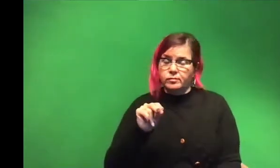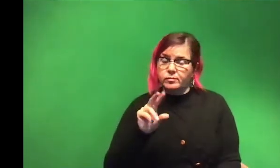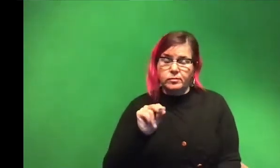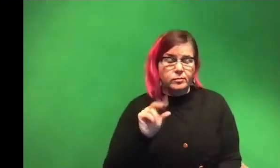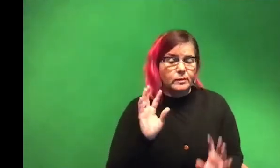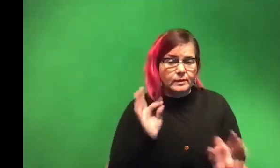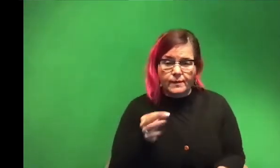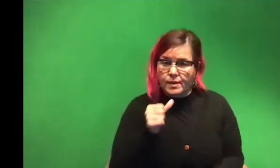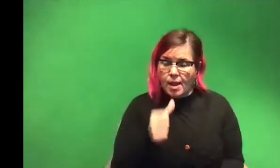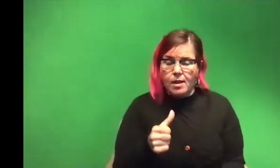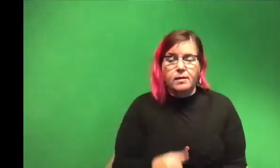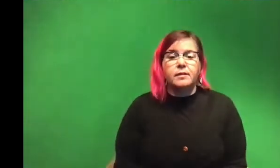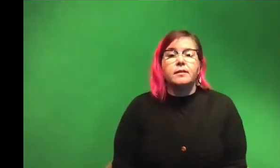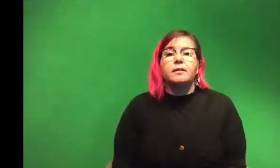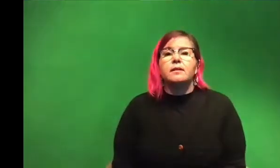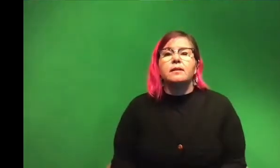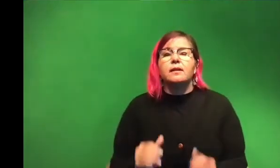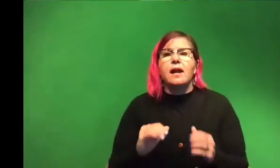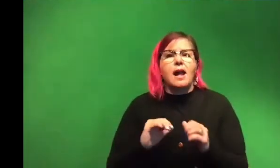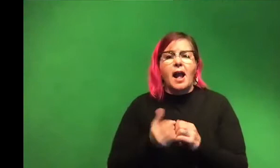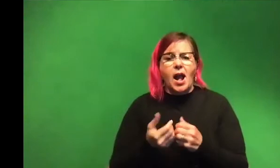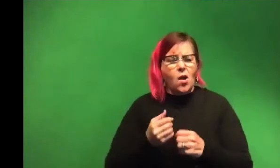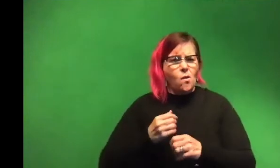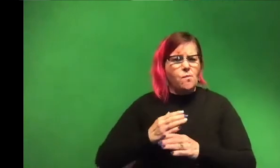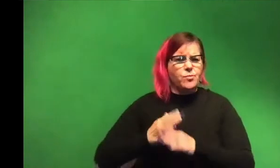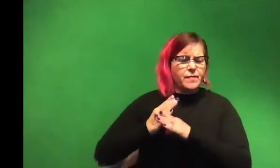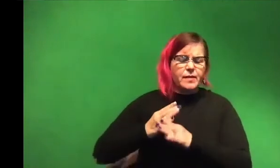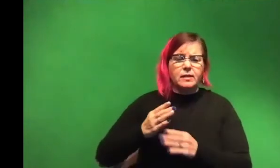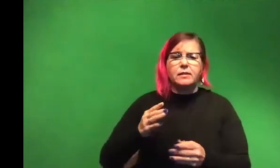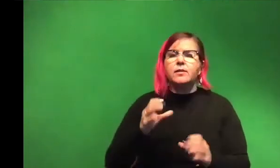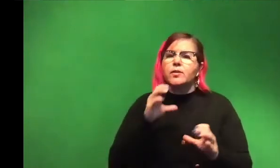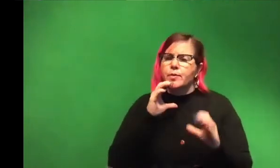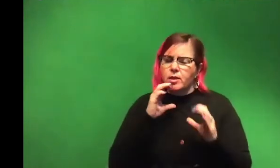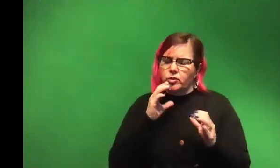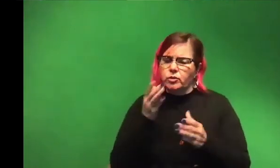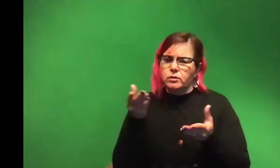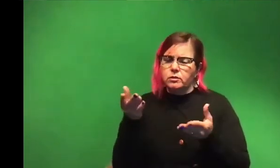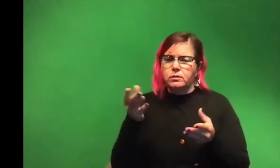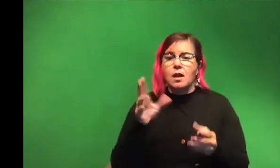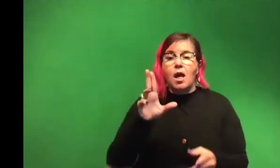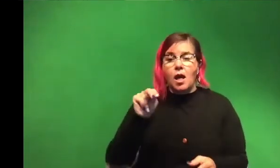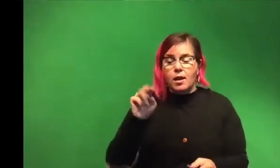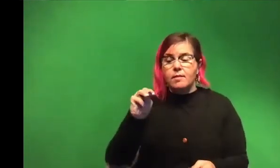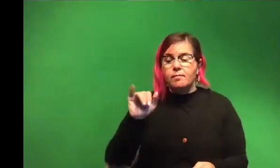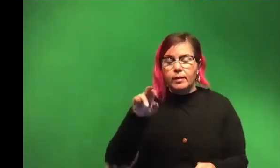absolutely not. And that the way that we're actually able to prevent that is through communication in between unmanned and manned aircraft. So anybody who's in